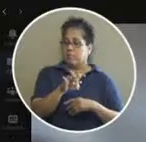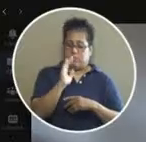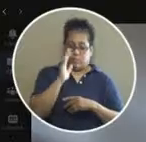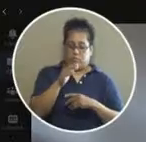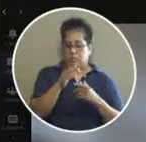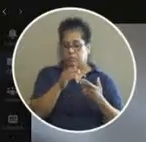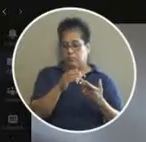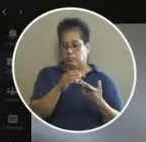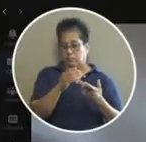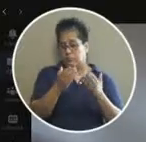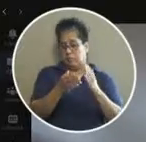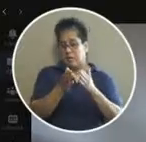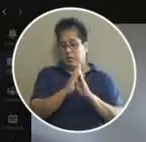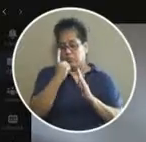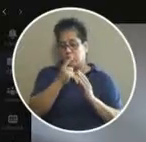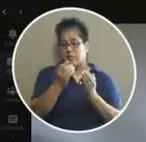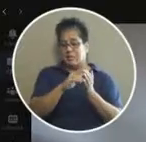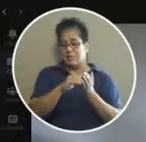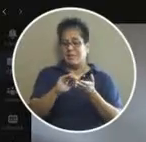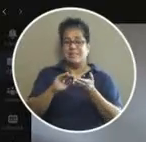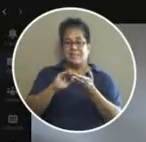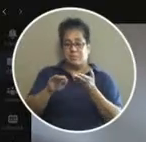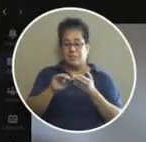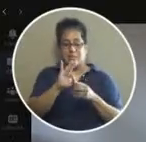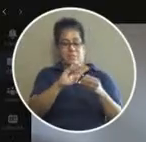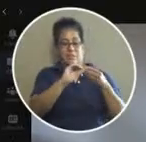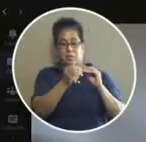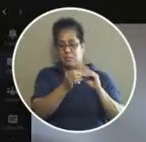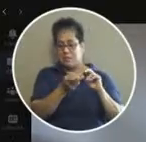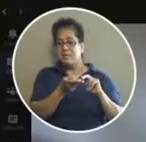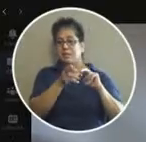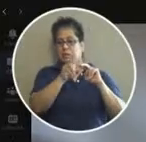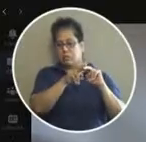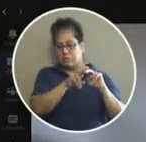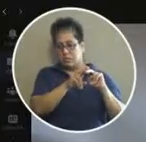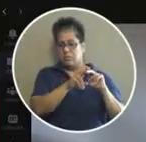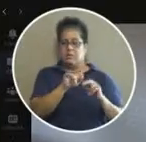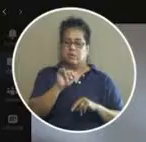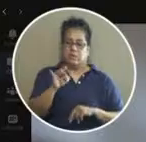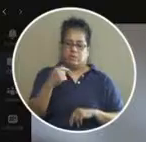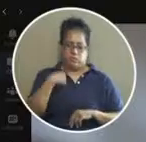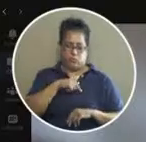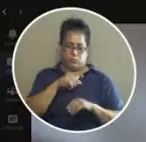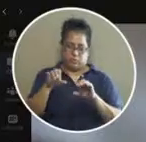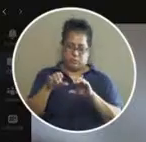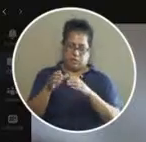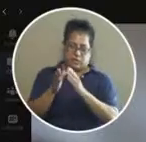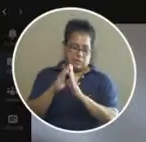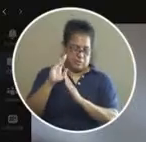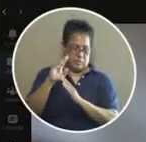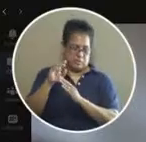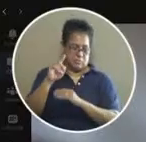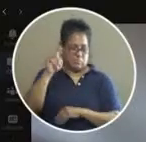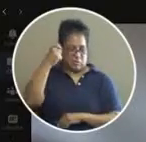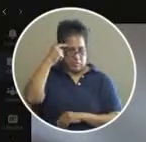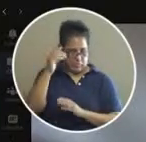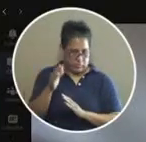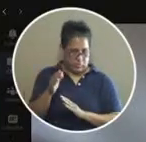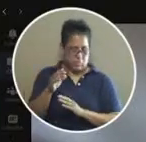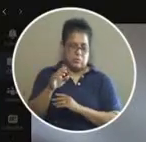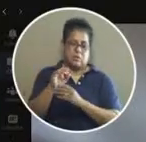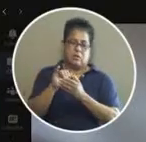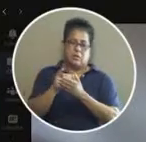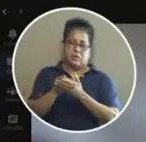una exención si suben los números, que si vamos a hacer una petición al gobernador